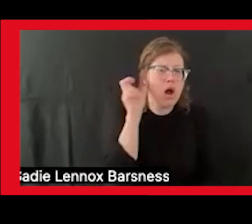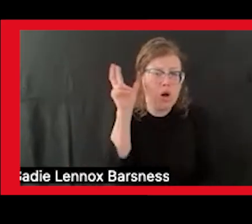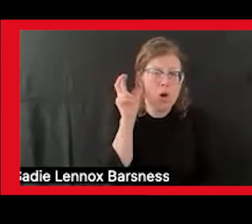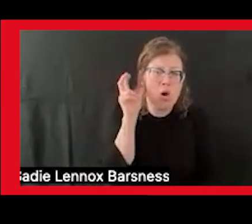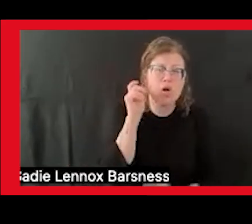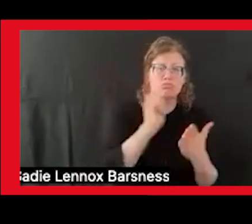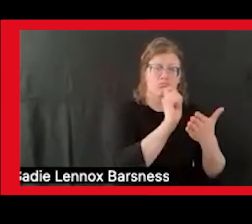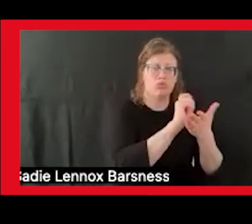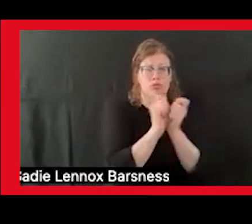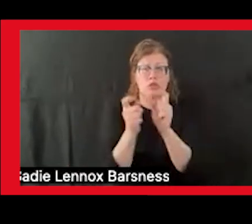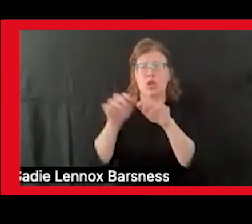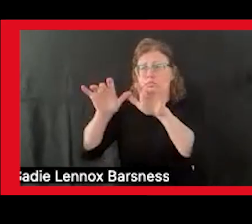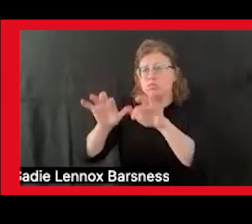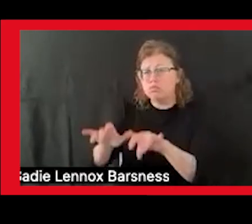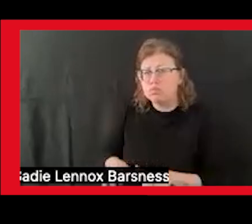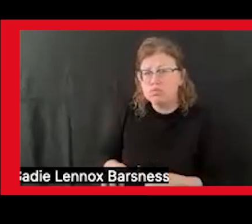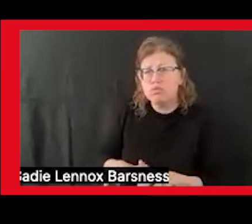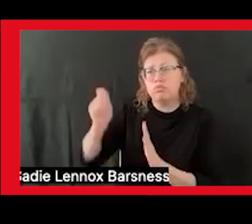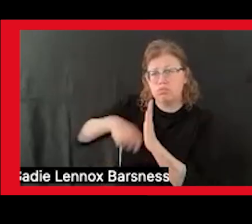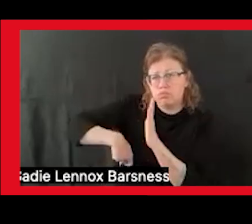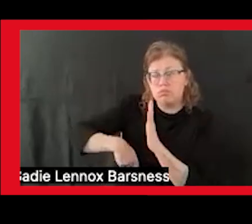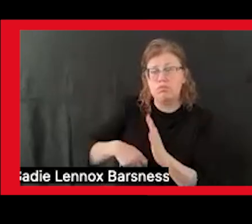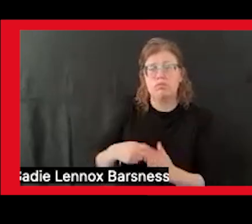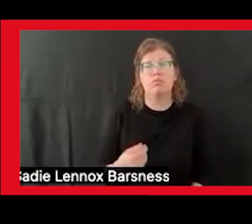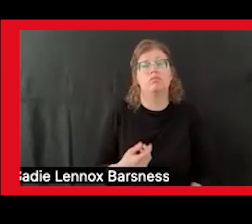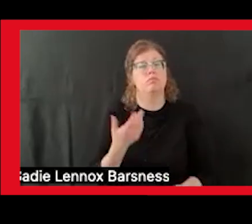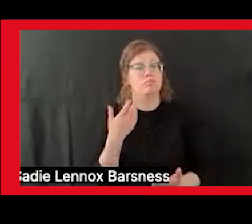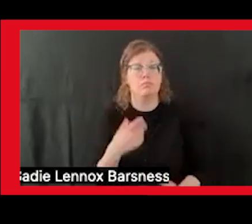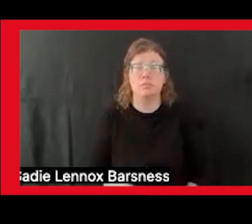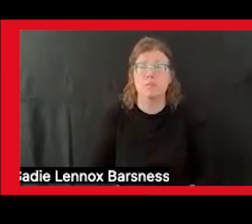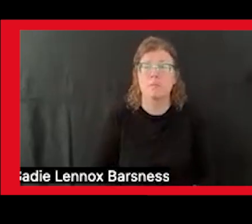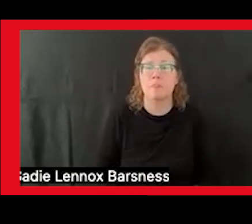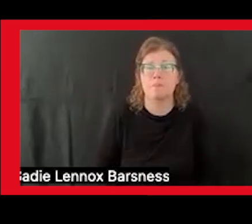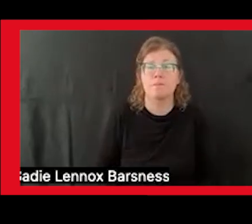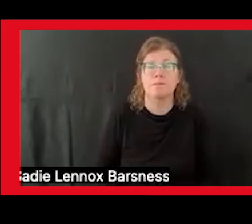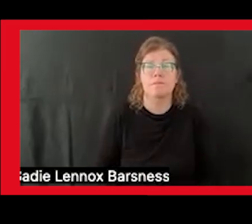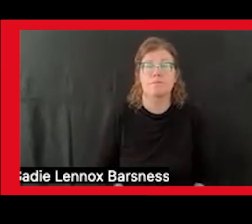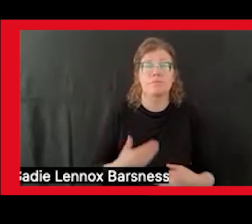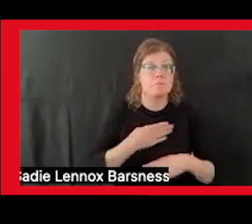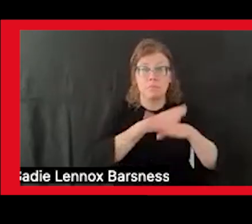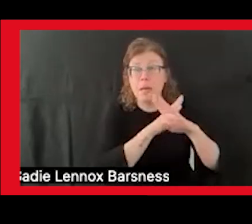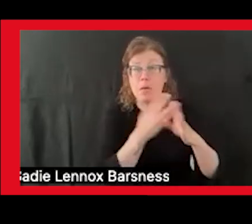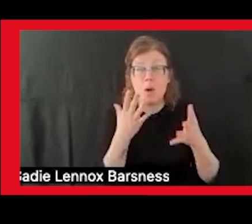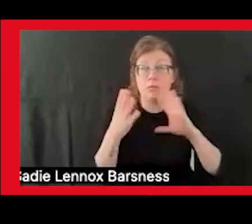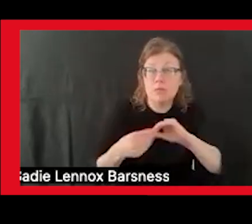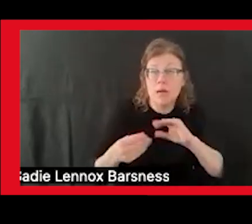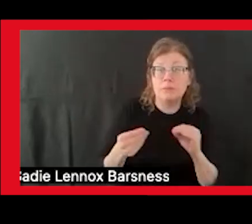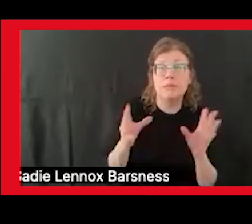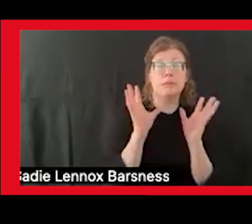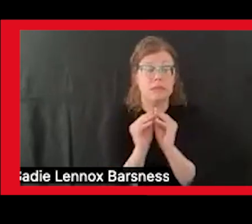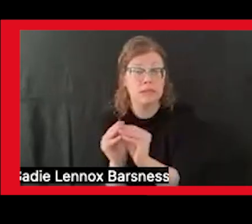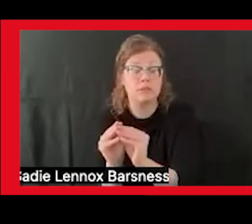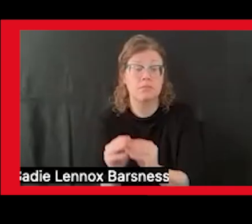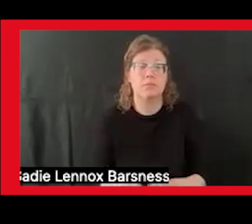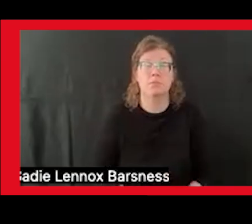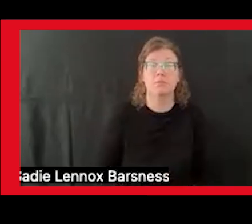video language interpretation for phone or video meetings, or audio applications, general grant